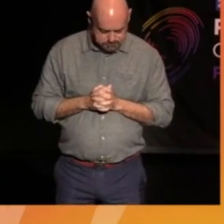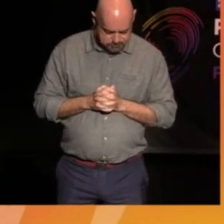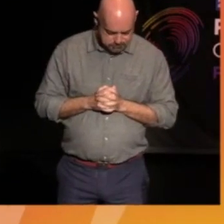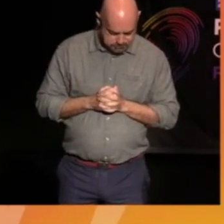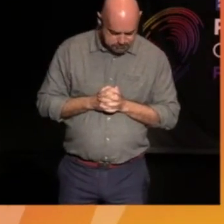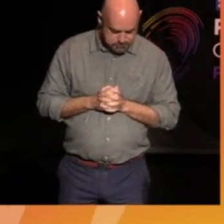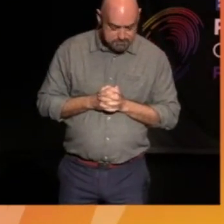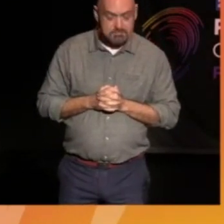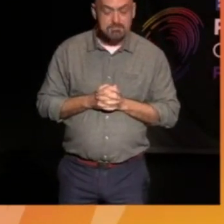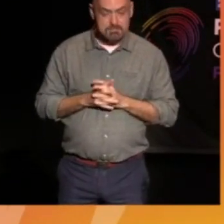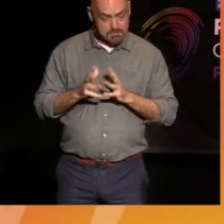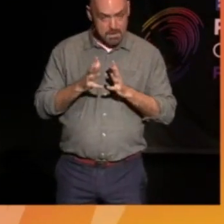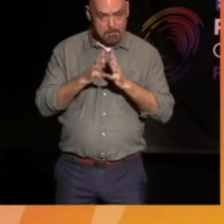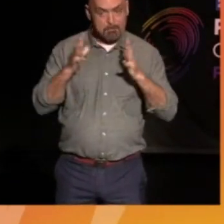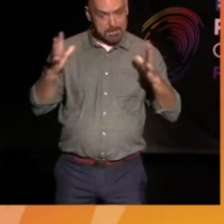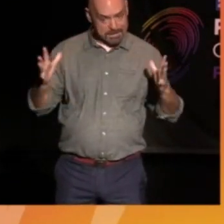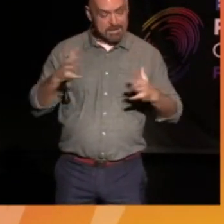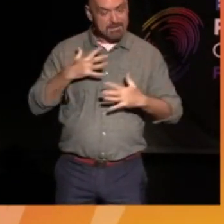a big feeling, and